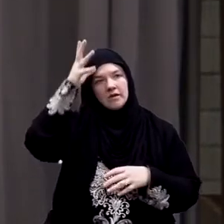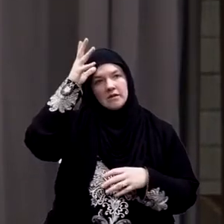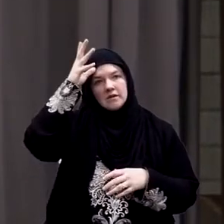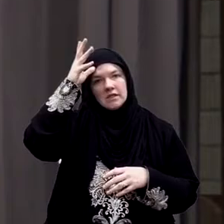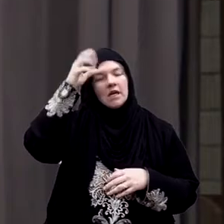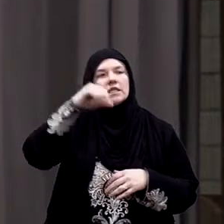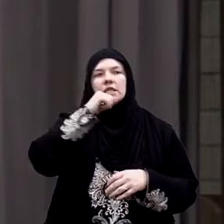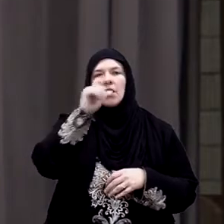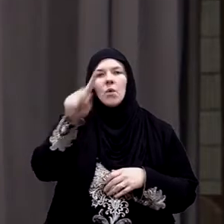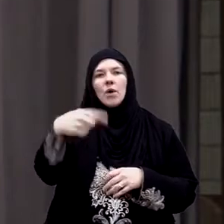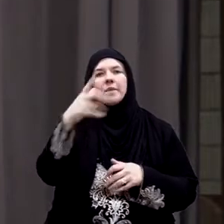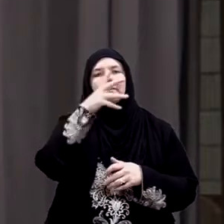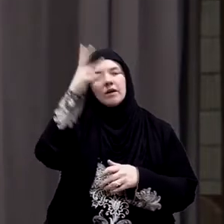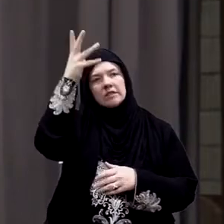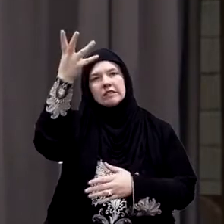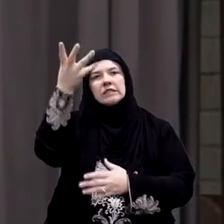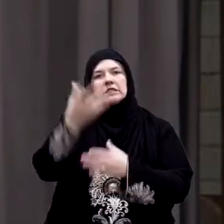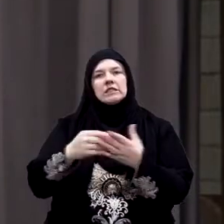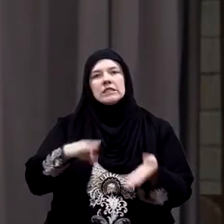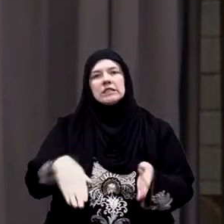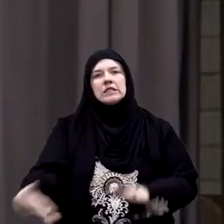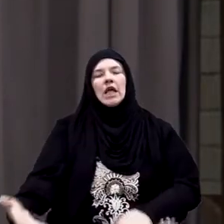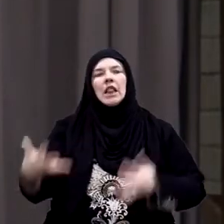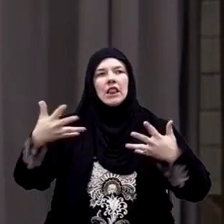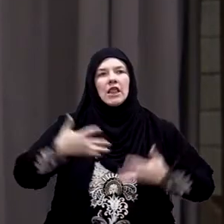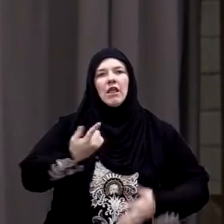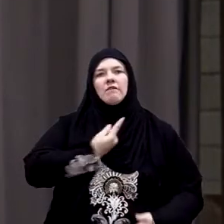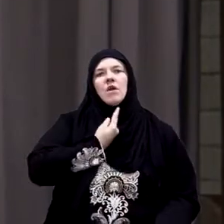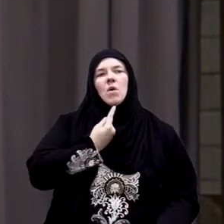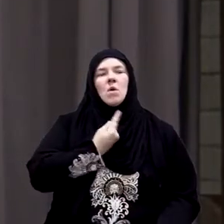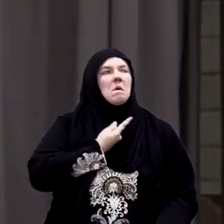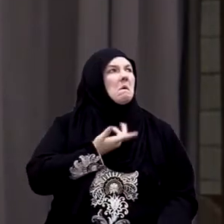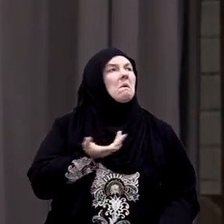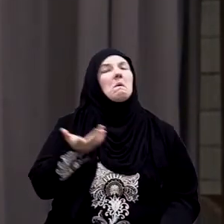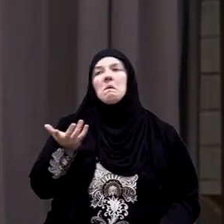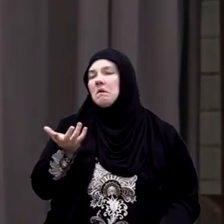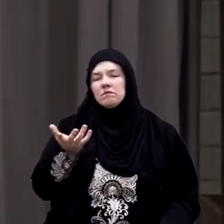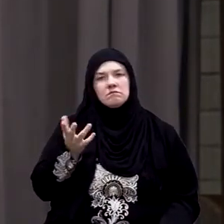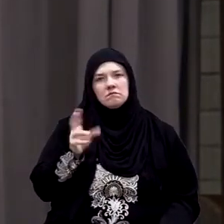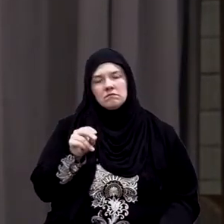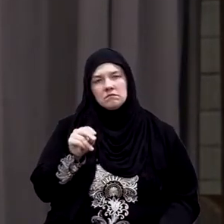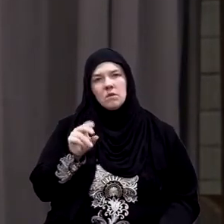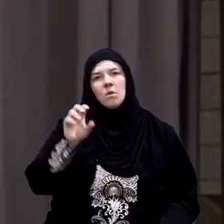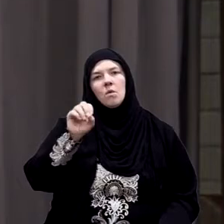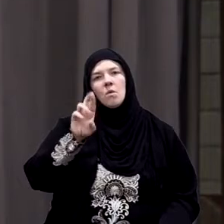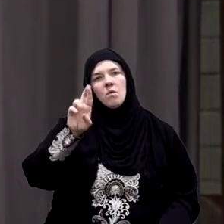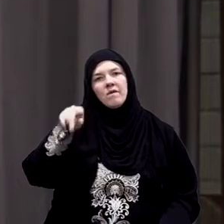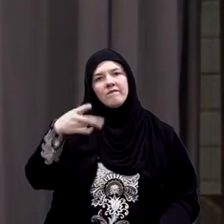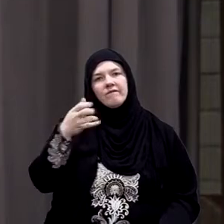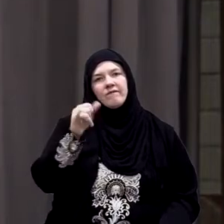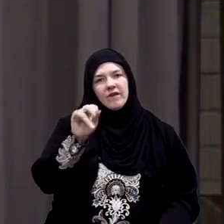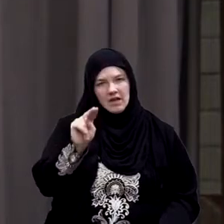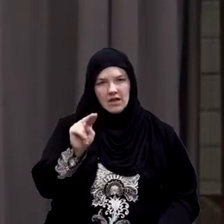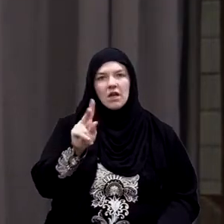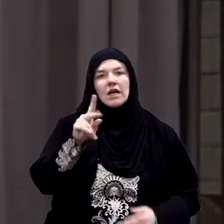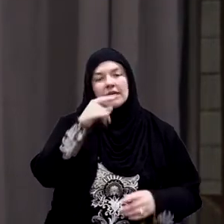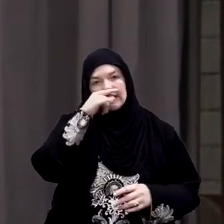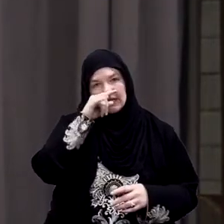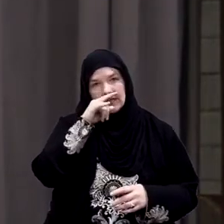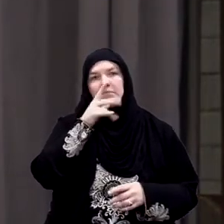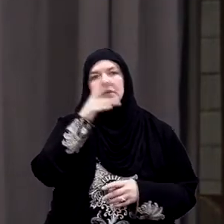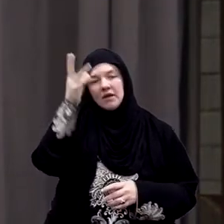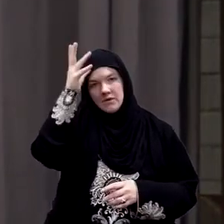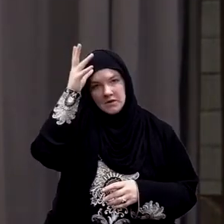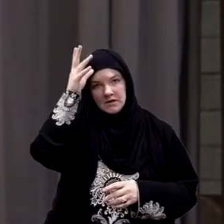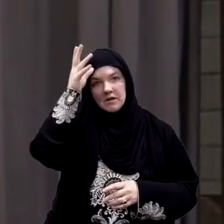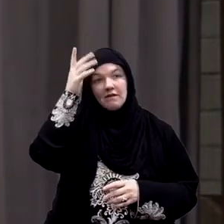have died and left him in difficulties and misery. An orphan indeed is one who grew